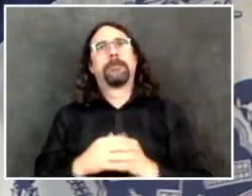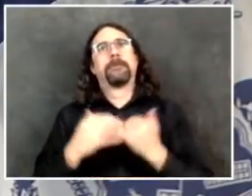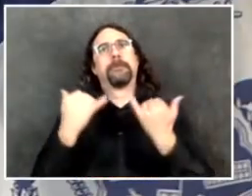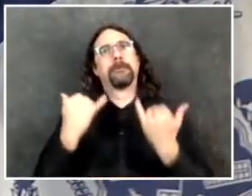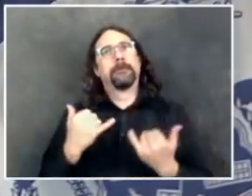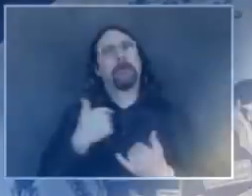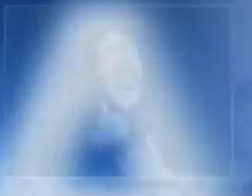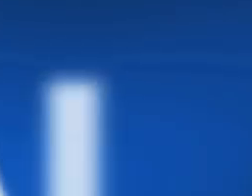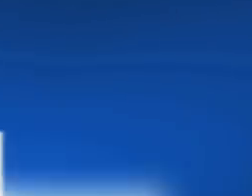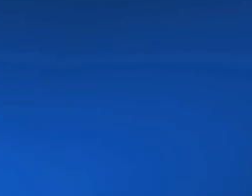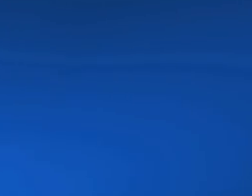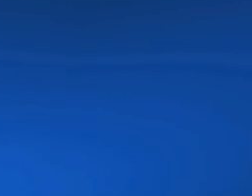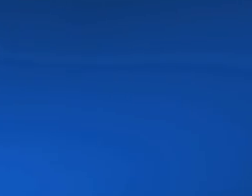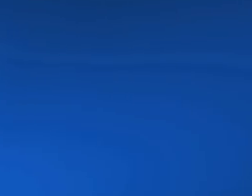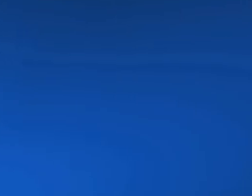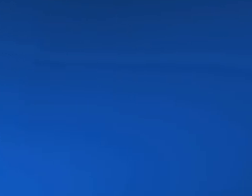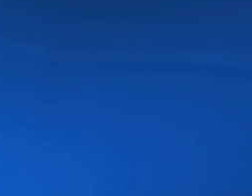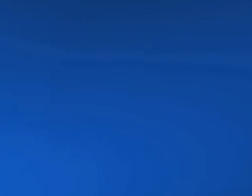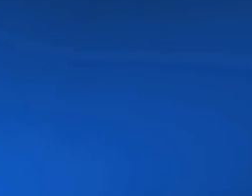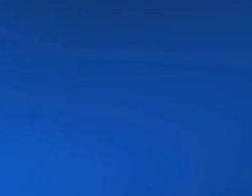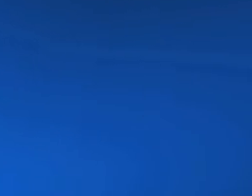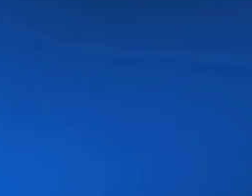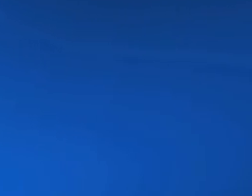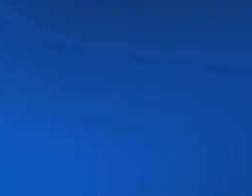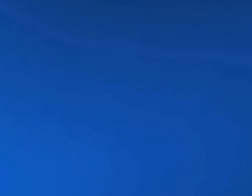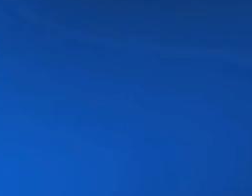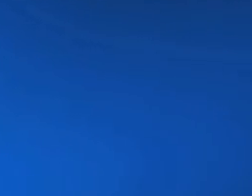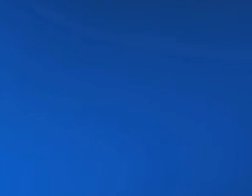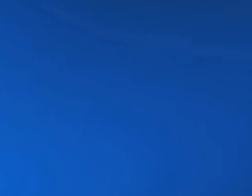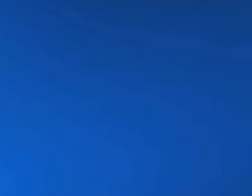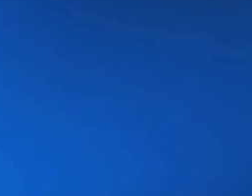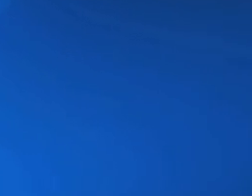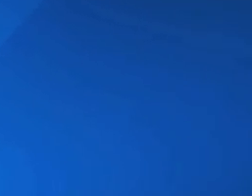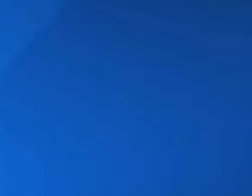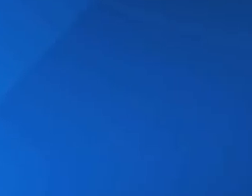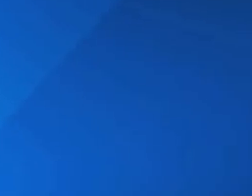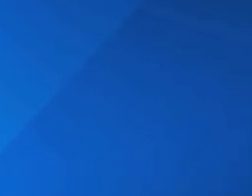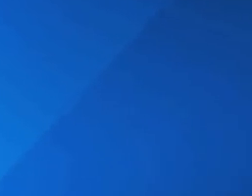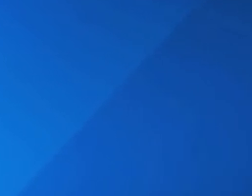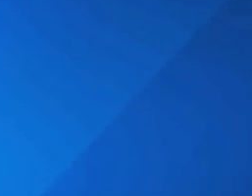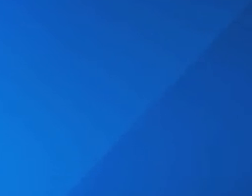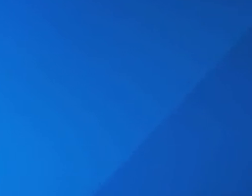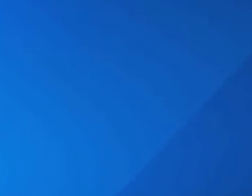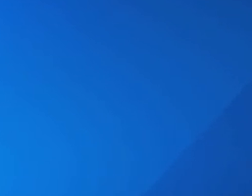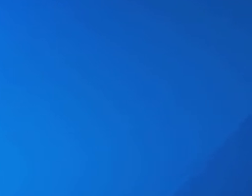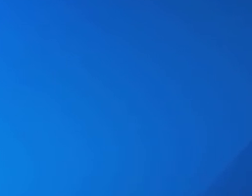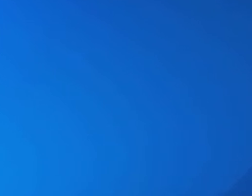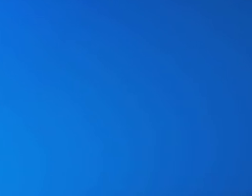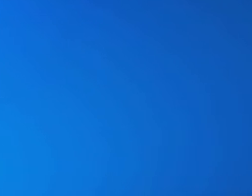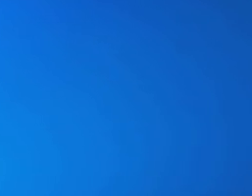Nuestros trabajadores. This has been a special report from CBS 2 News. We now return to our regular programming.